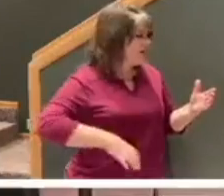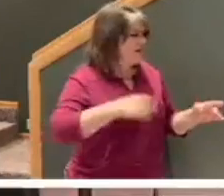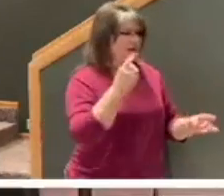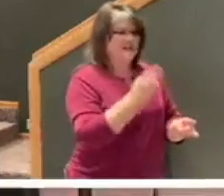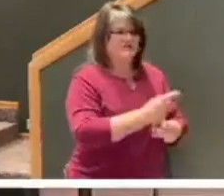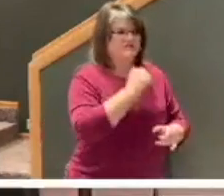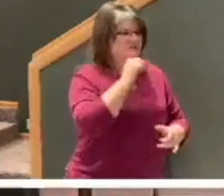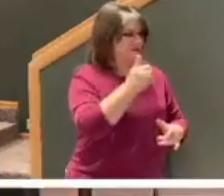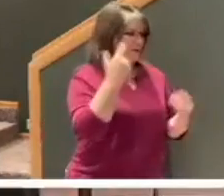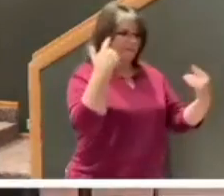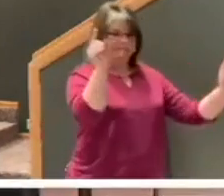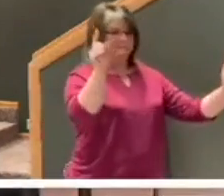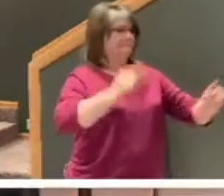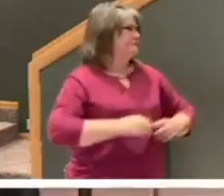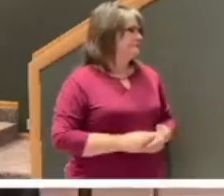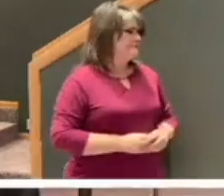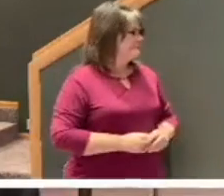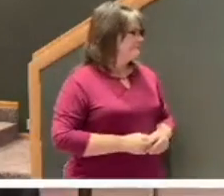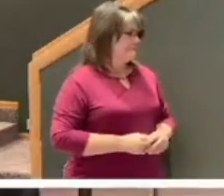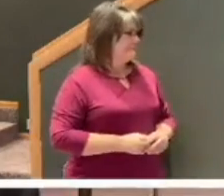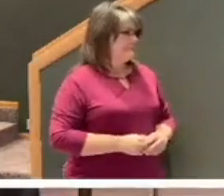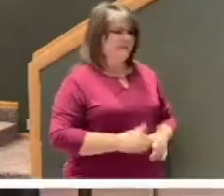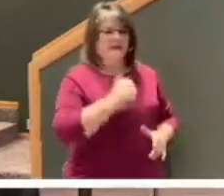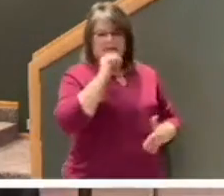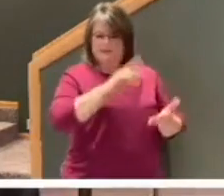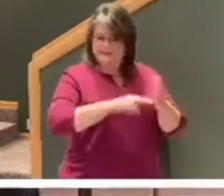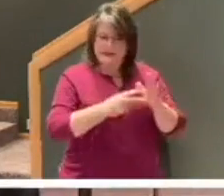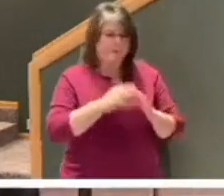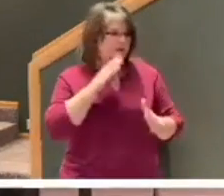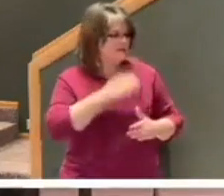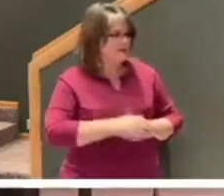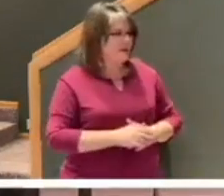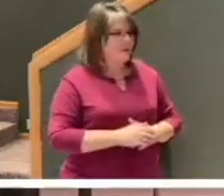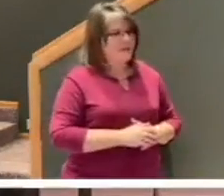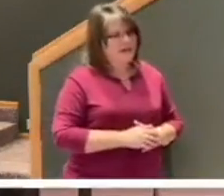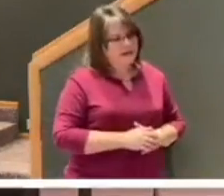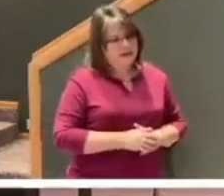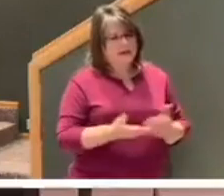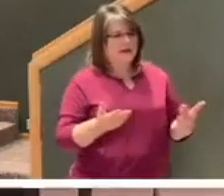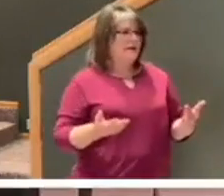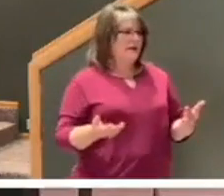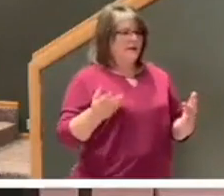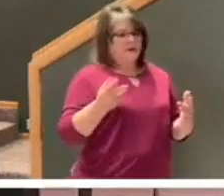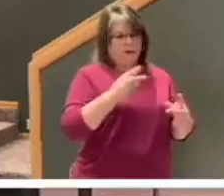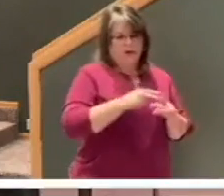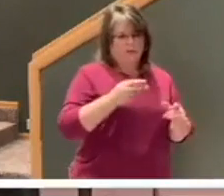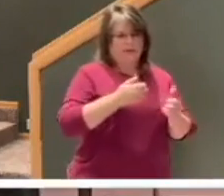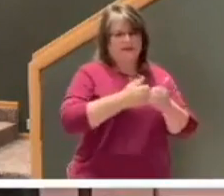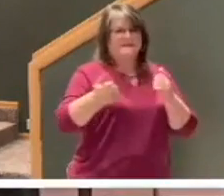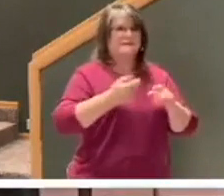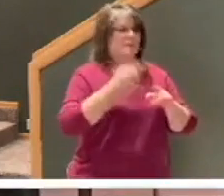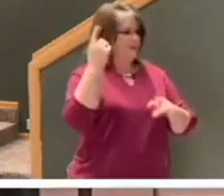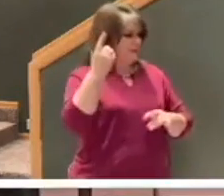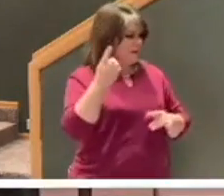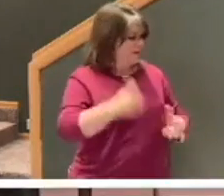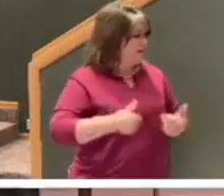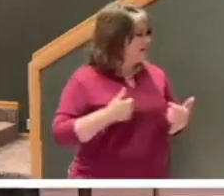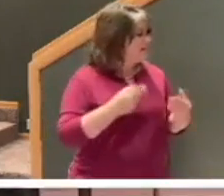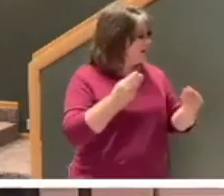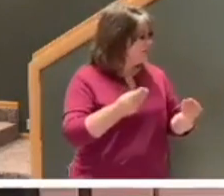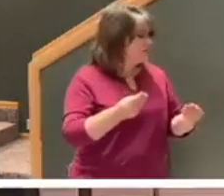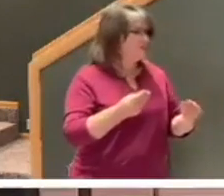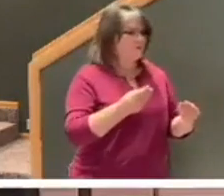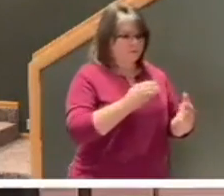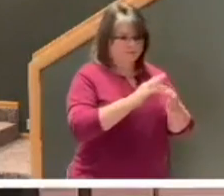not going to work. It's not meant to be applied apart from a life-giving relationship with